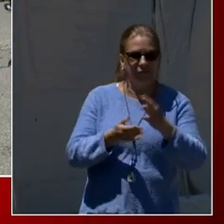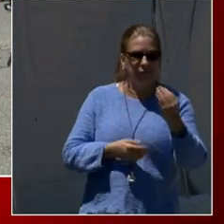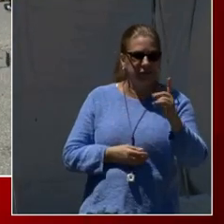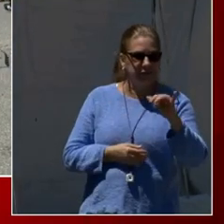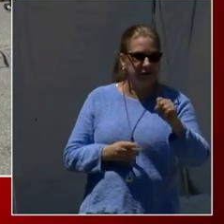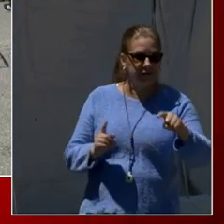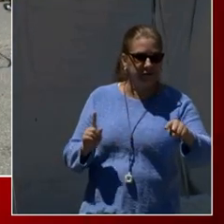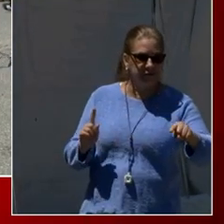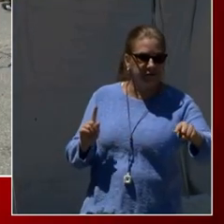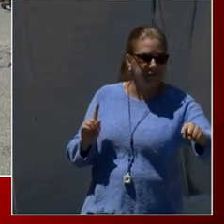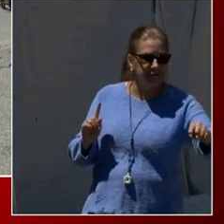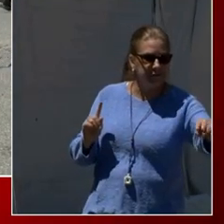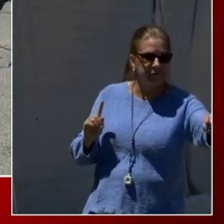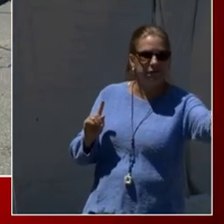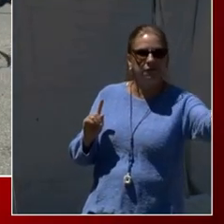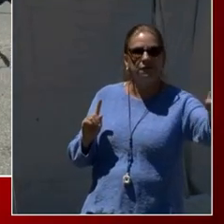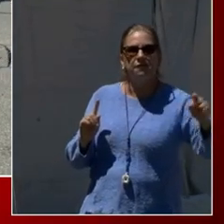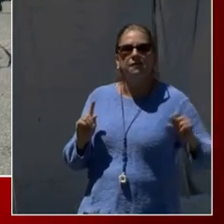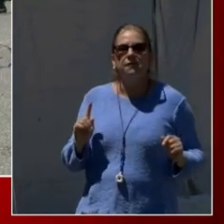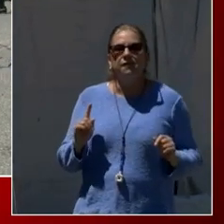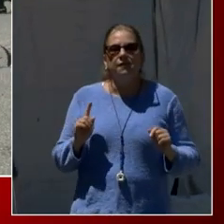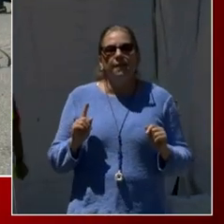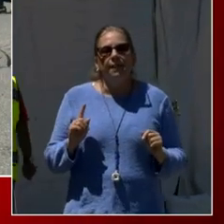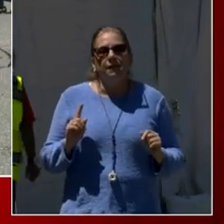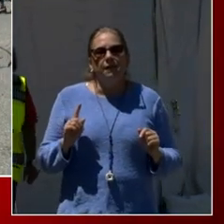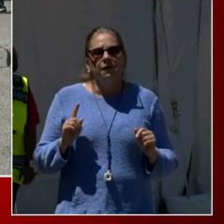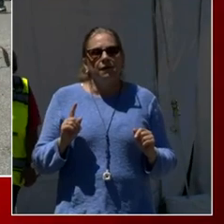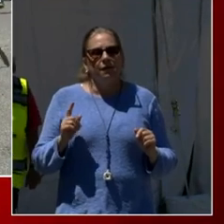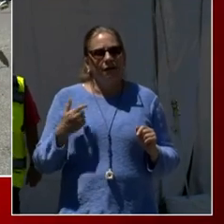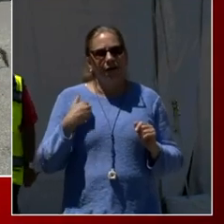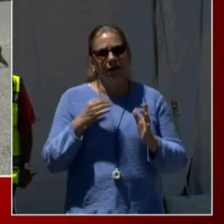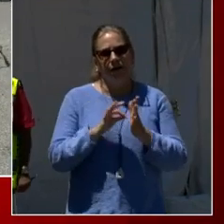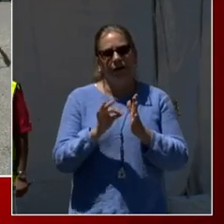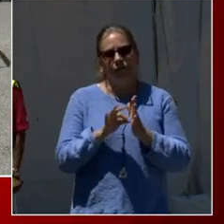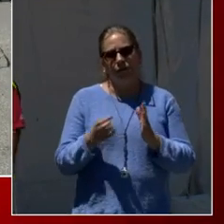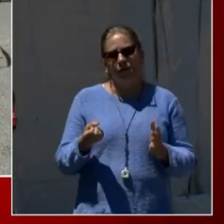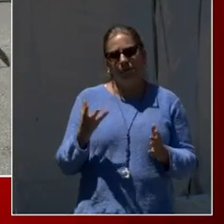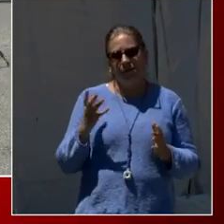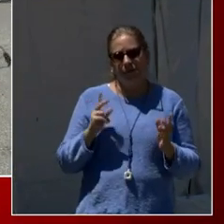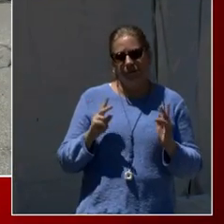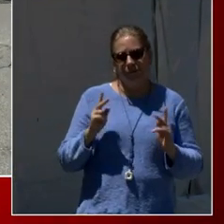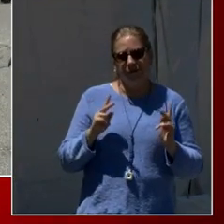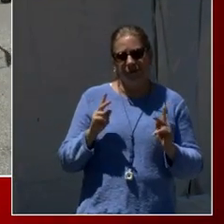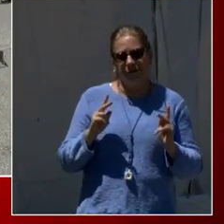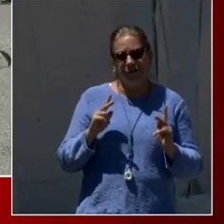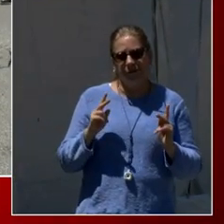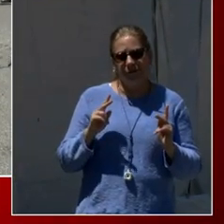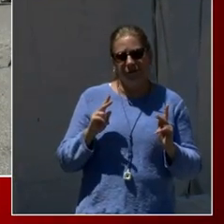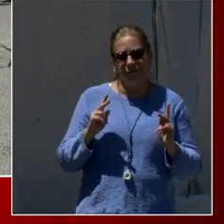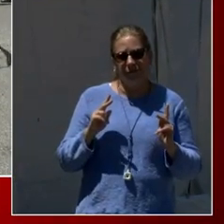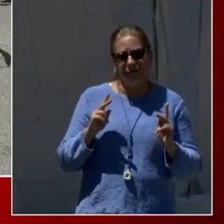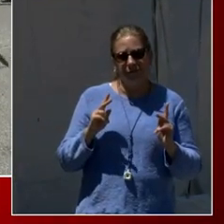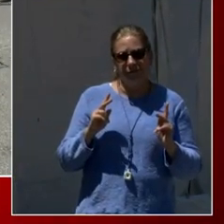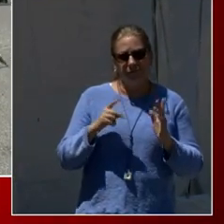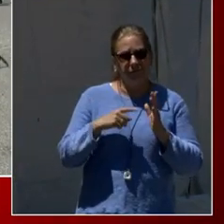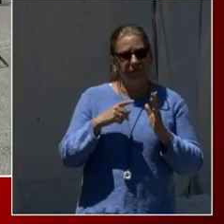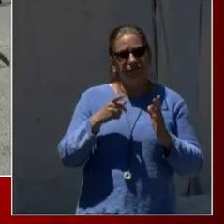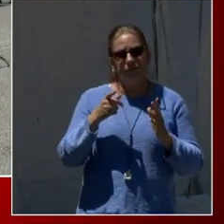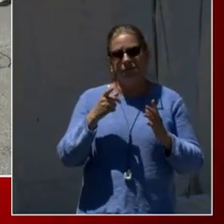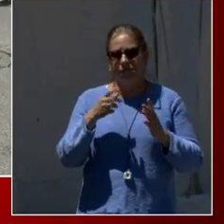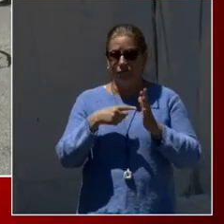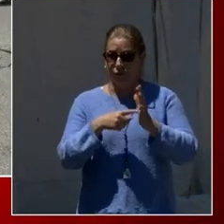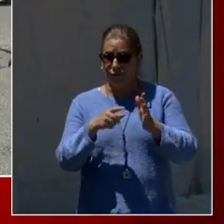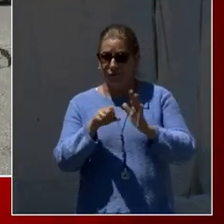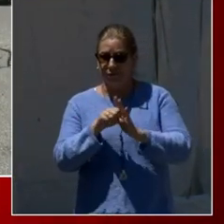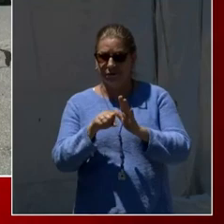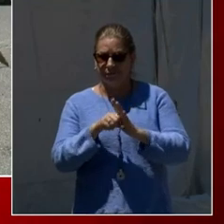the number of individuals who on any given day their symptom onset comes in because